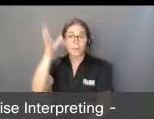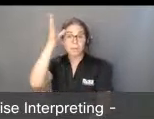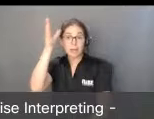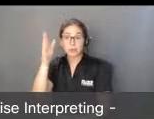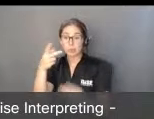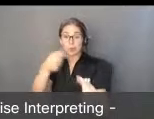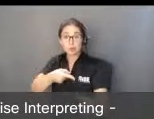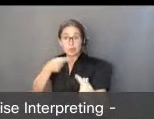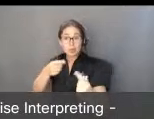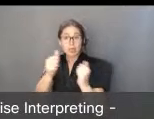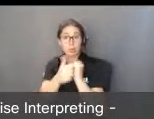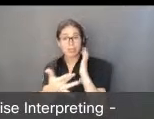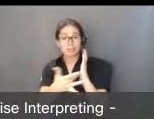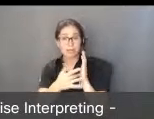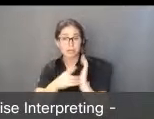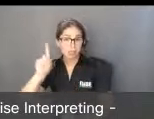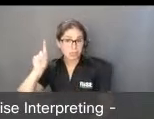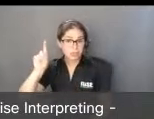technology? So